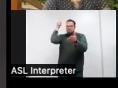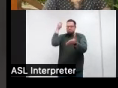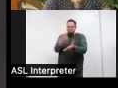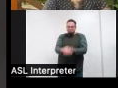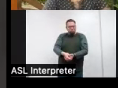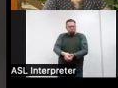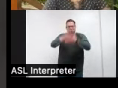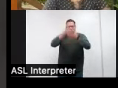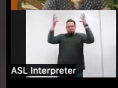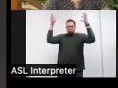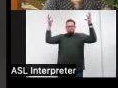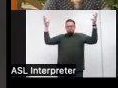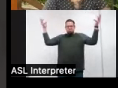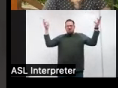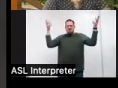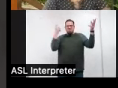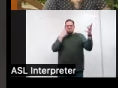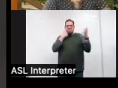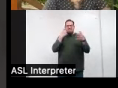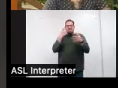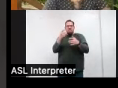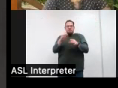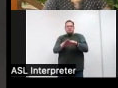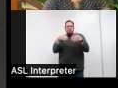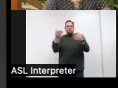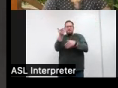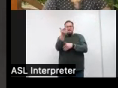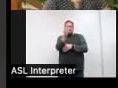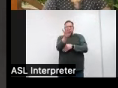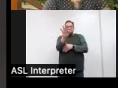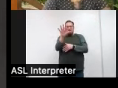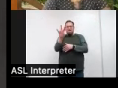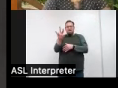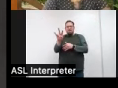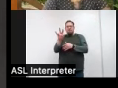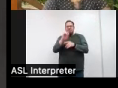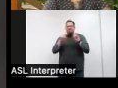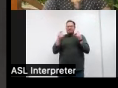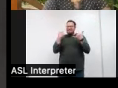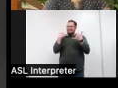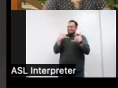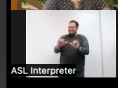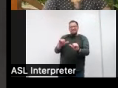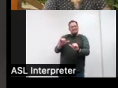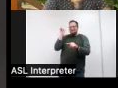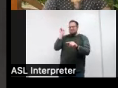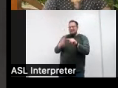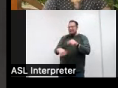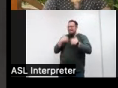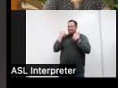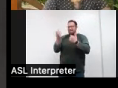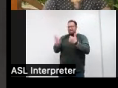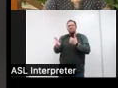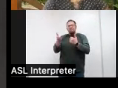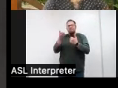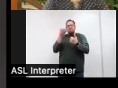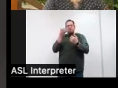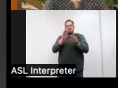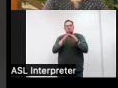contamination. It just opened up in 1997, but it's still uninhabited. It was open for